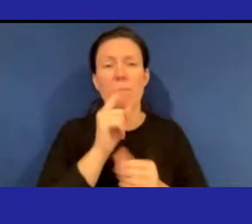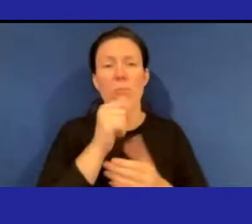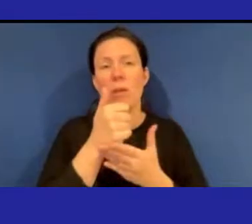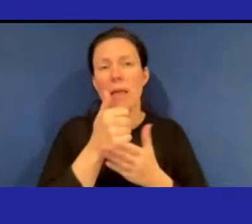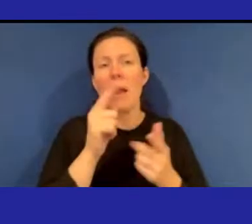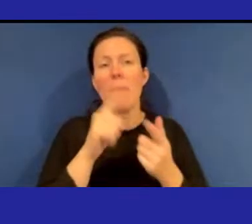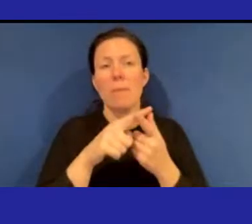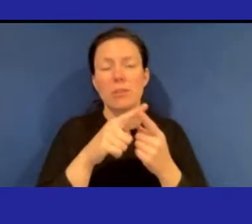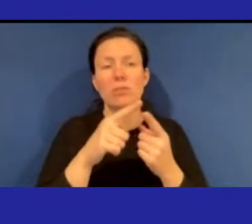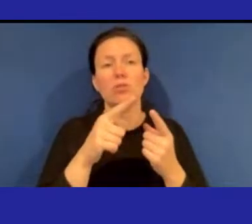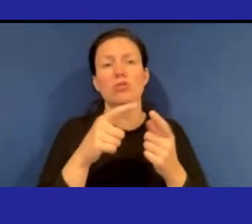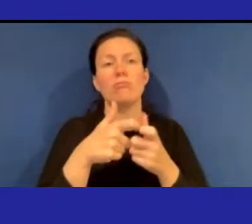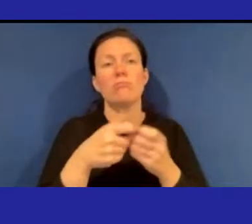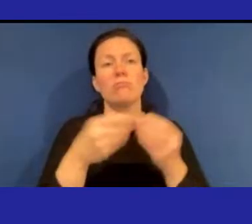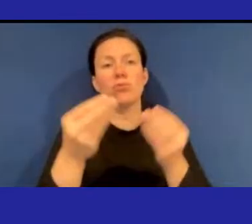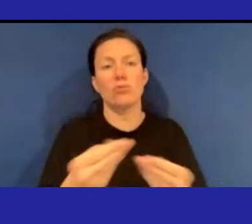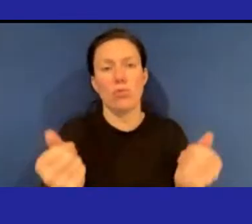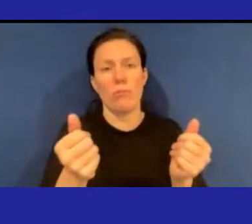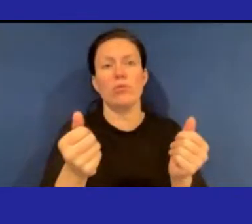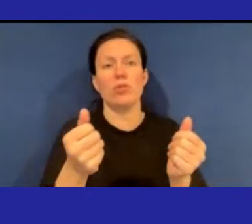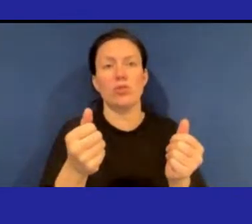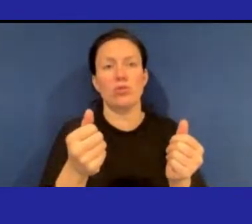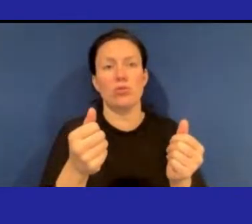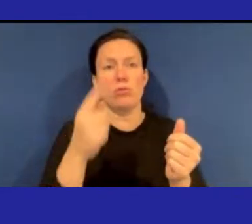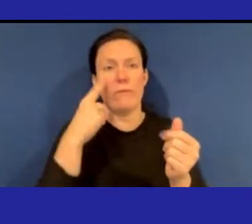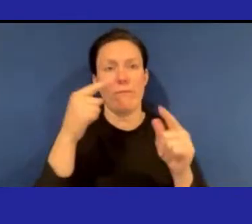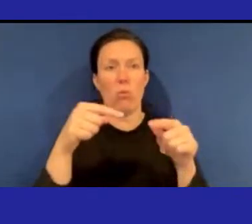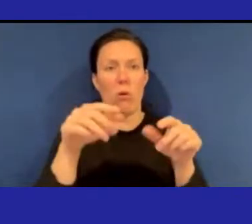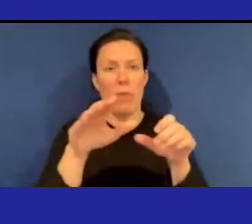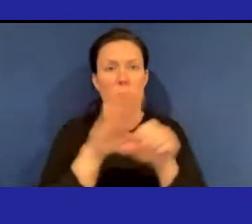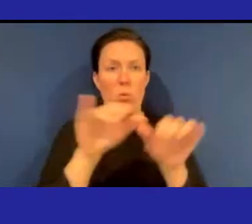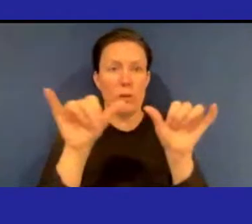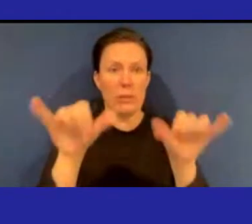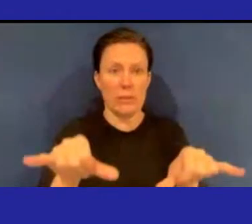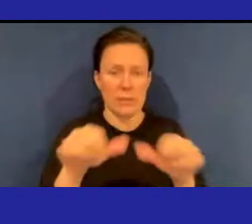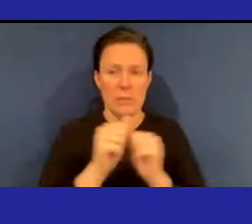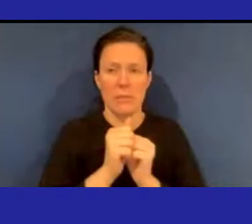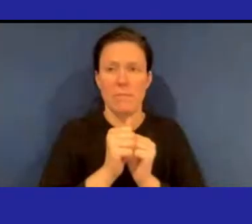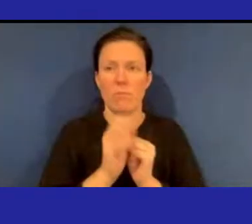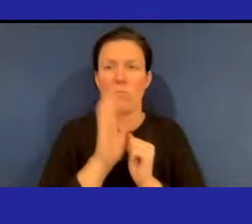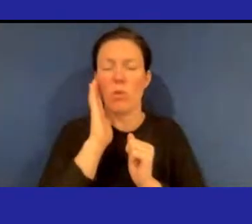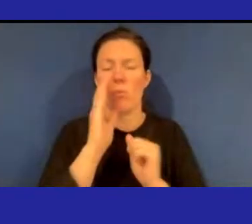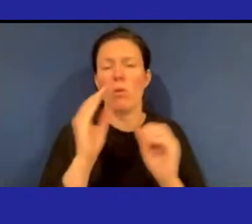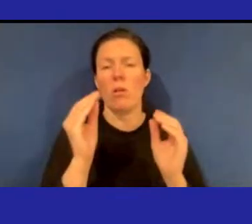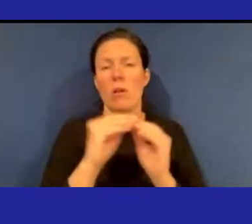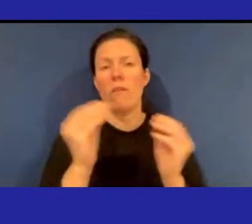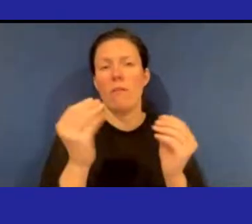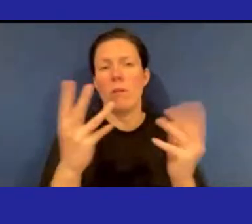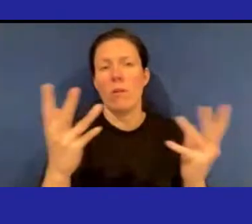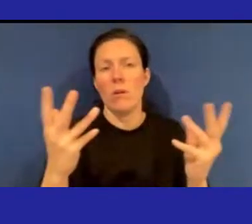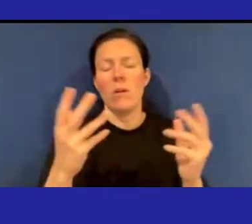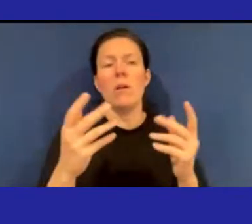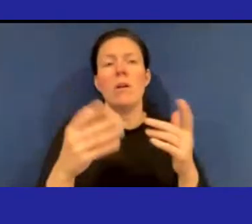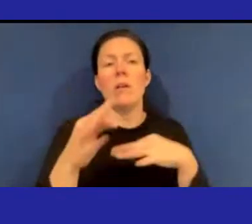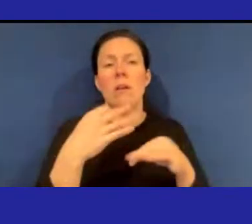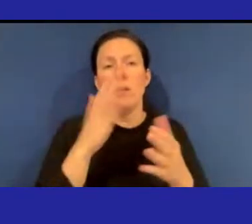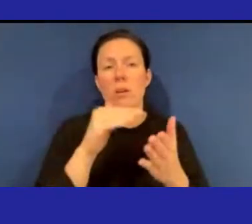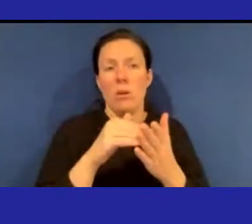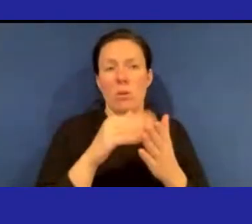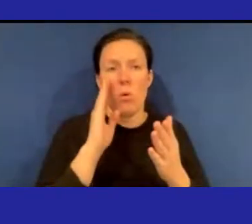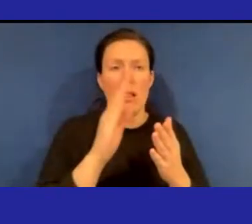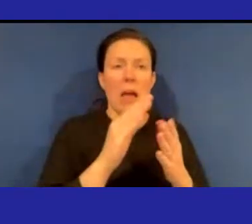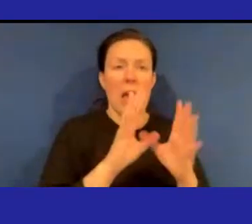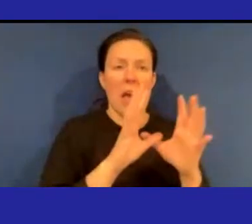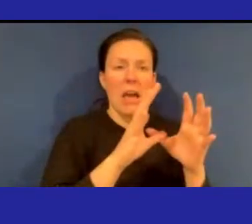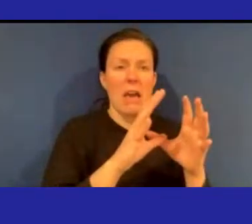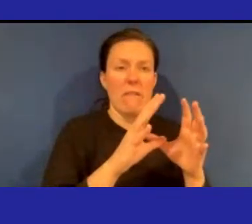across the system. So we'll have a set of information, the transplant center will have a set of information, and really trying to bridge